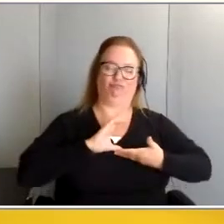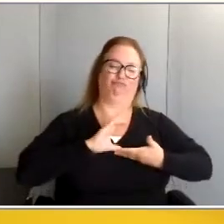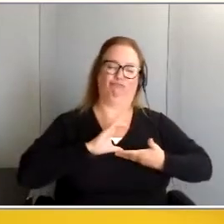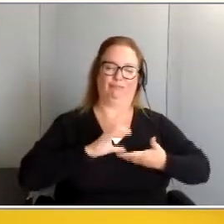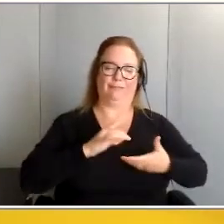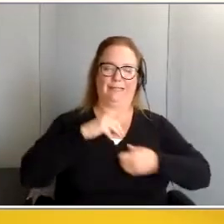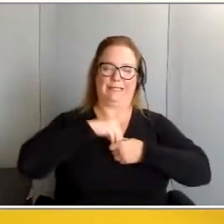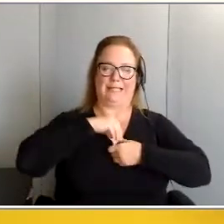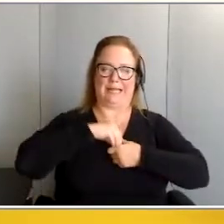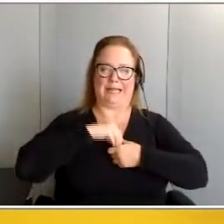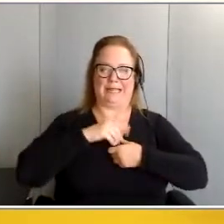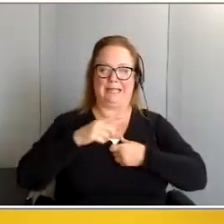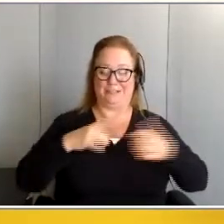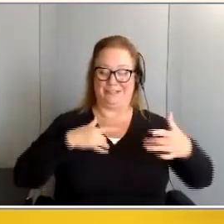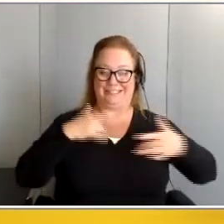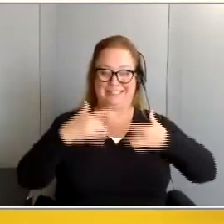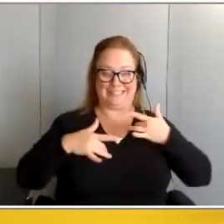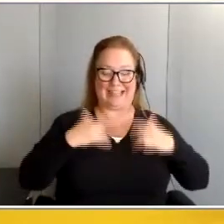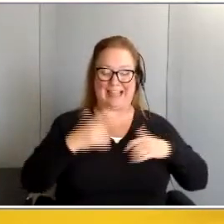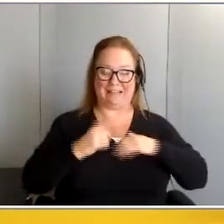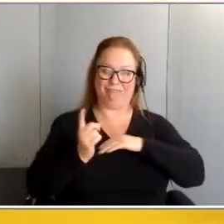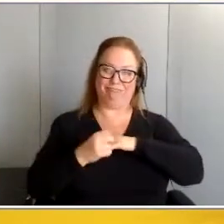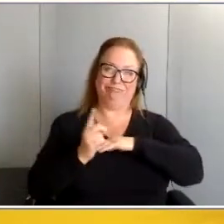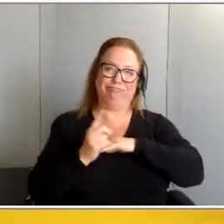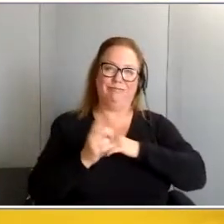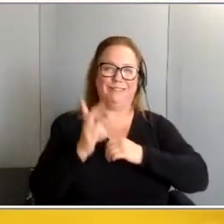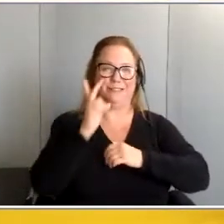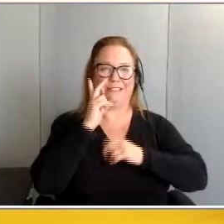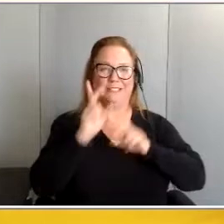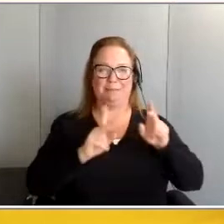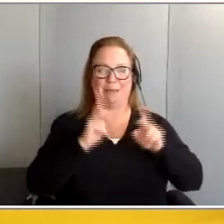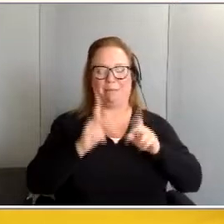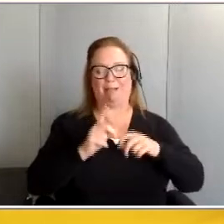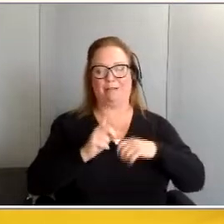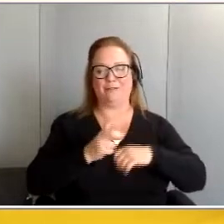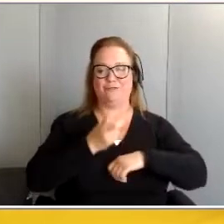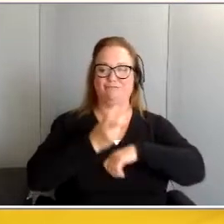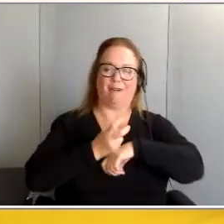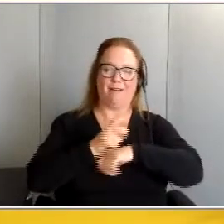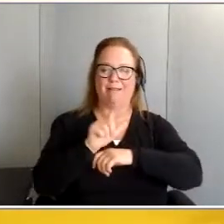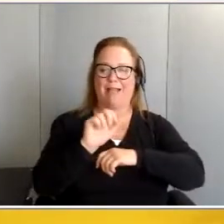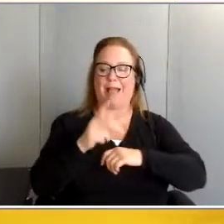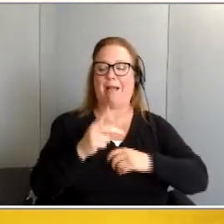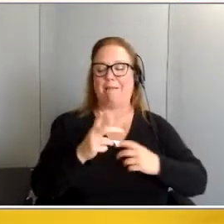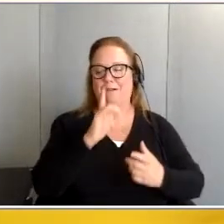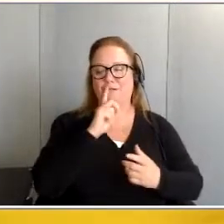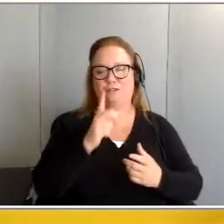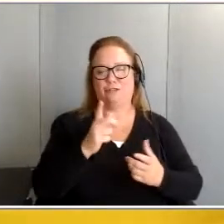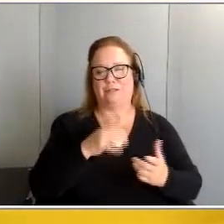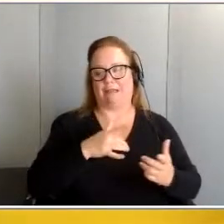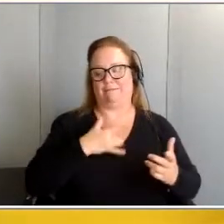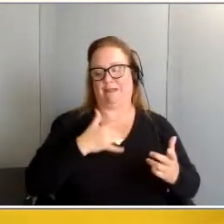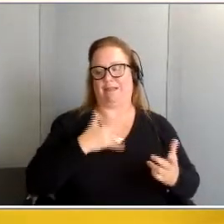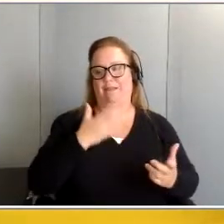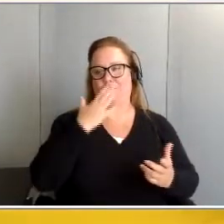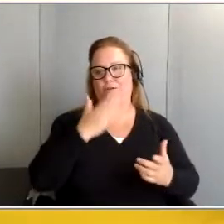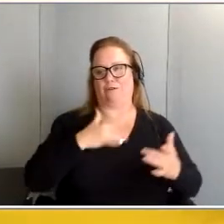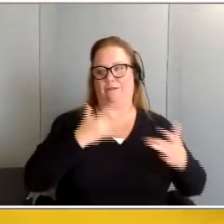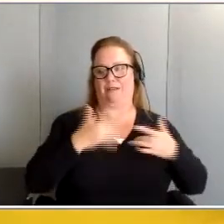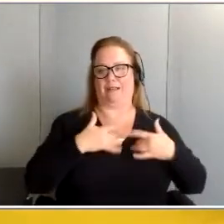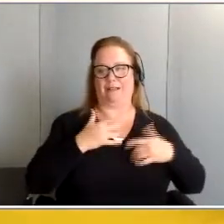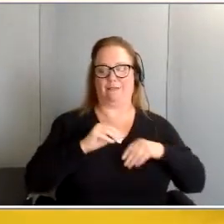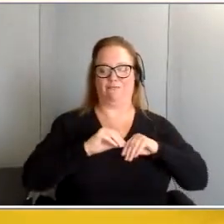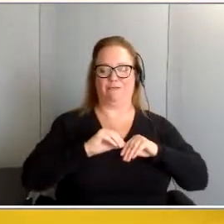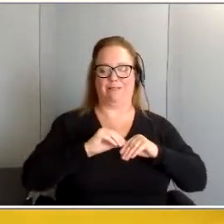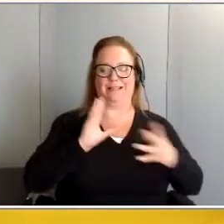acts excited when she's around people and she's on a lap, and she just generally gives that good feeling that releases the endorphins and makes them